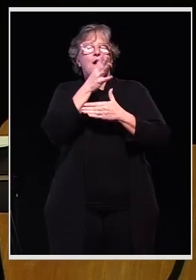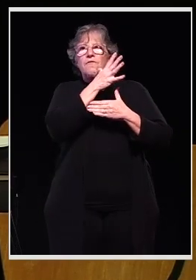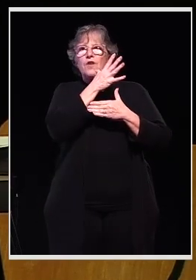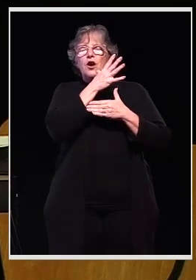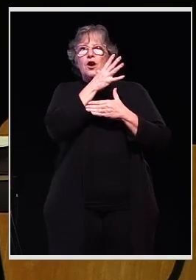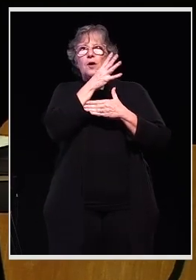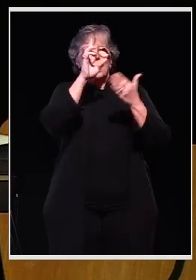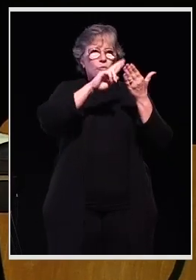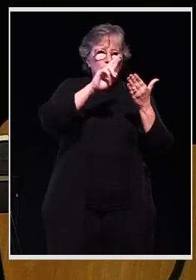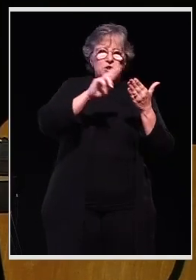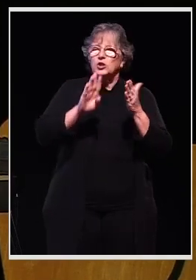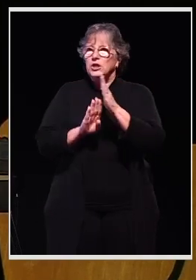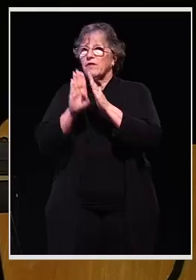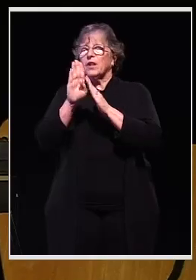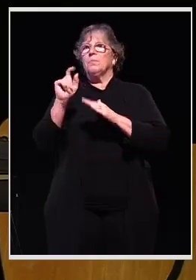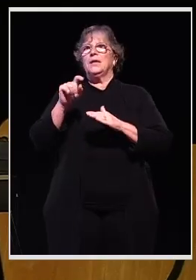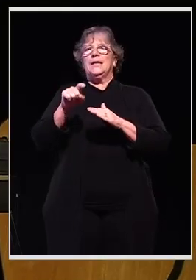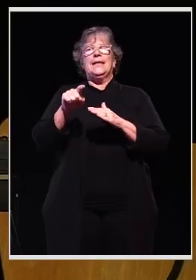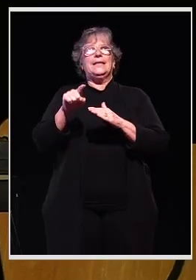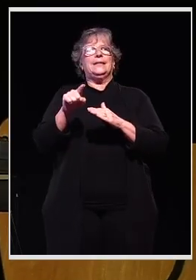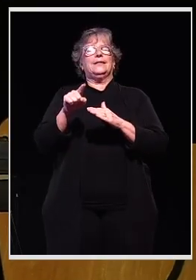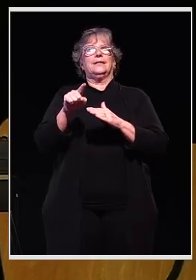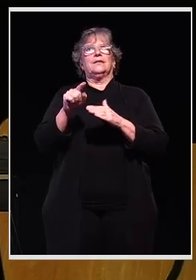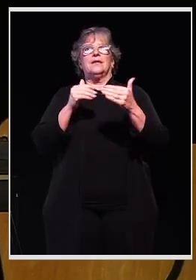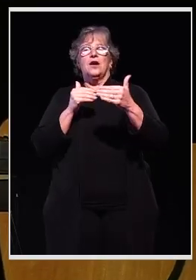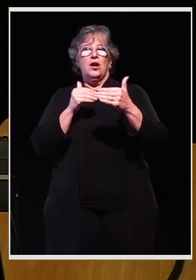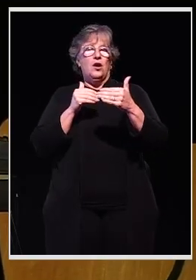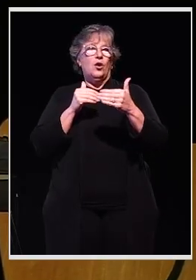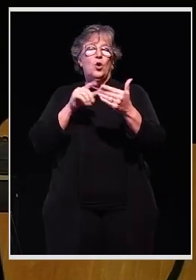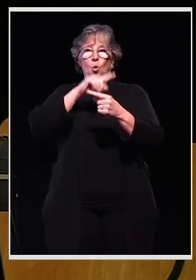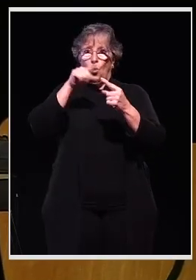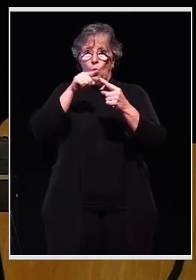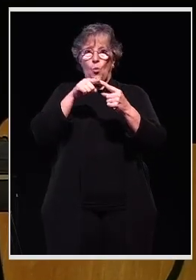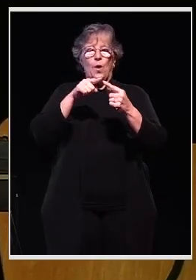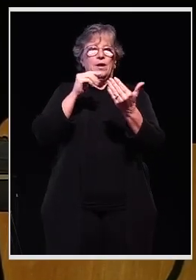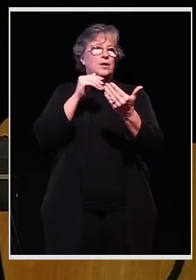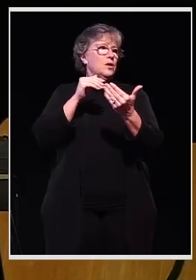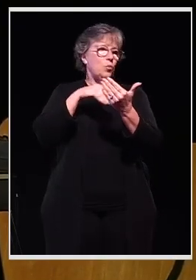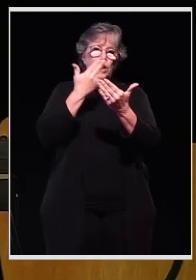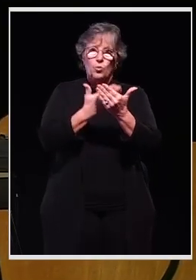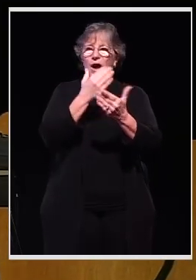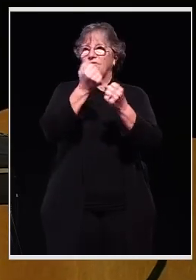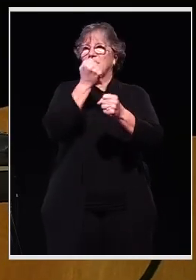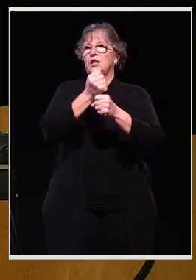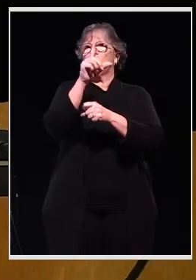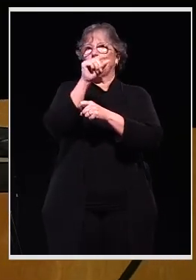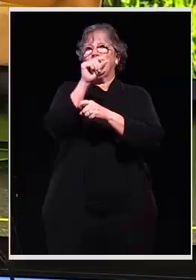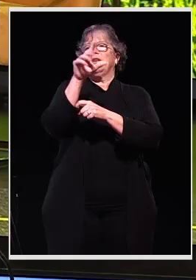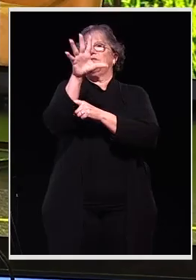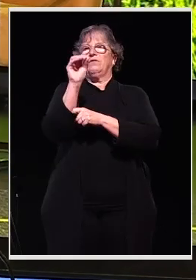zero dairies by the year 2050. Please give them a warm welcome.